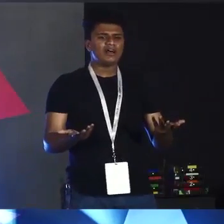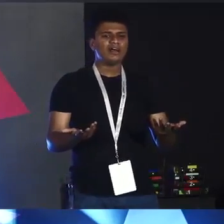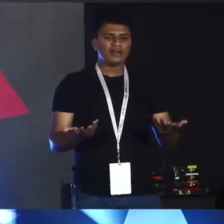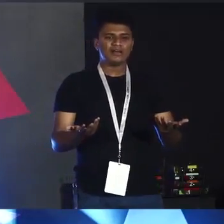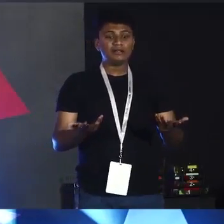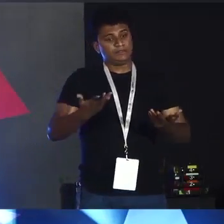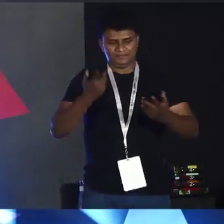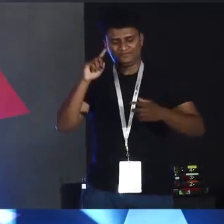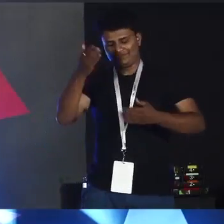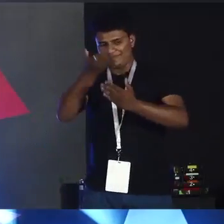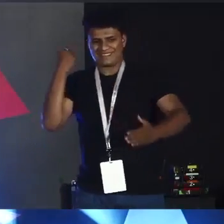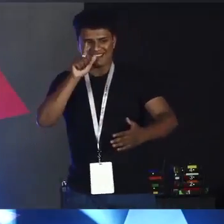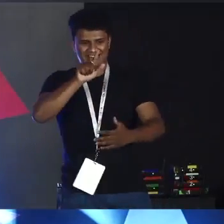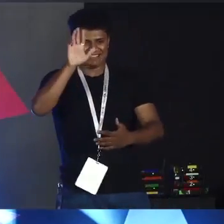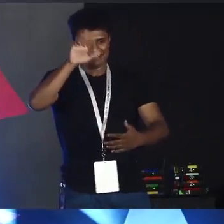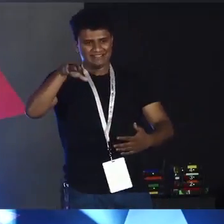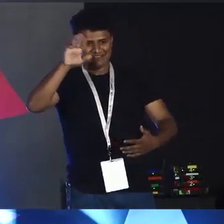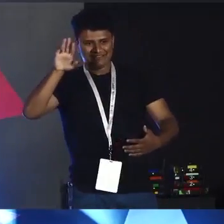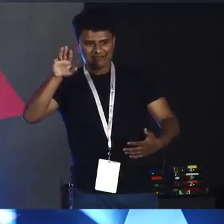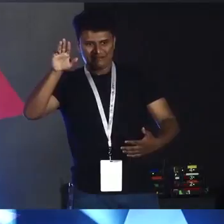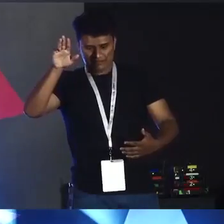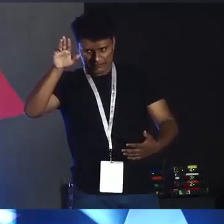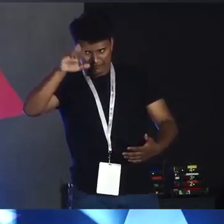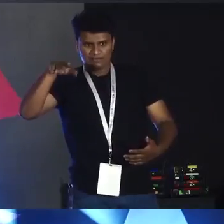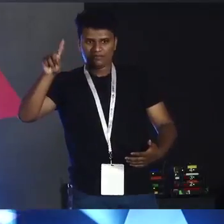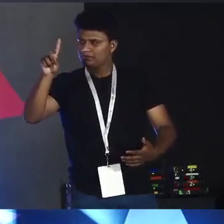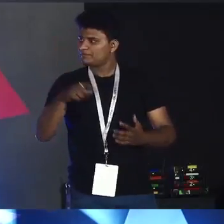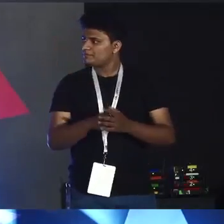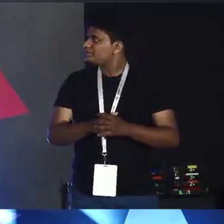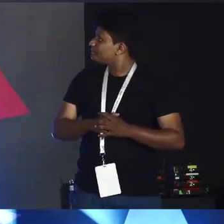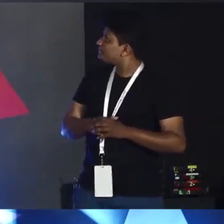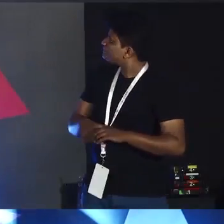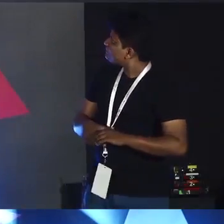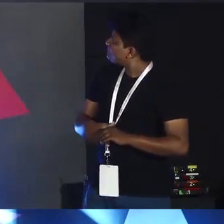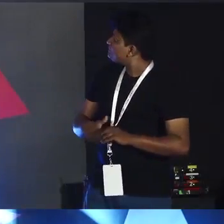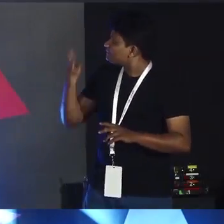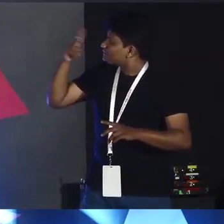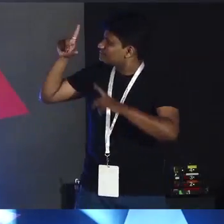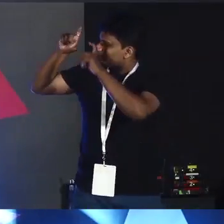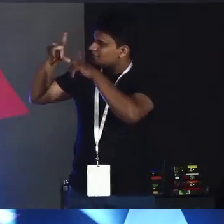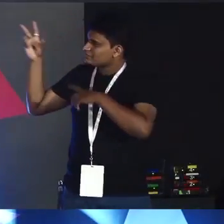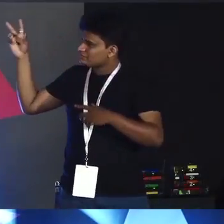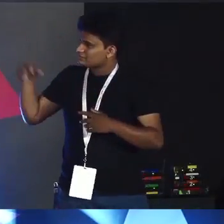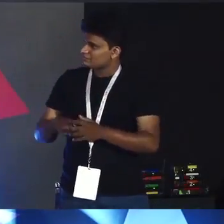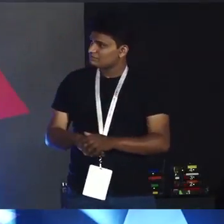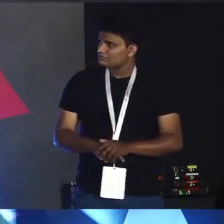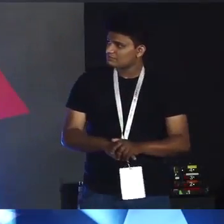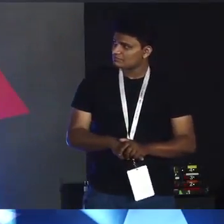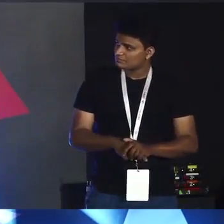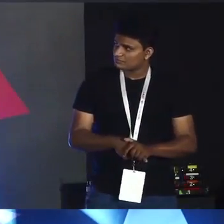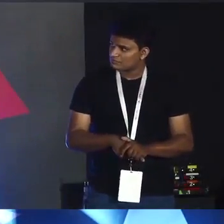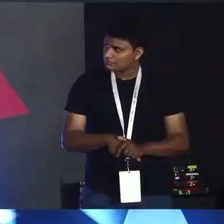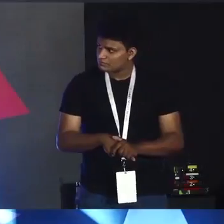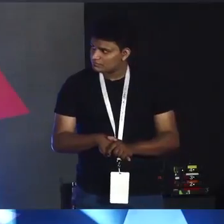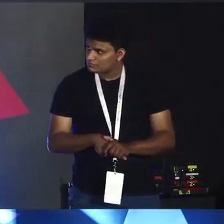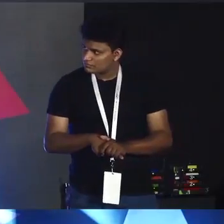1991, I was doing my journalism, roaming around on the roads of Old Delhi, suddenly saw this rickshaw. It says, Lavaris Lash Uthane Wala, which means a person